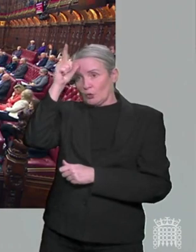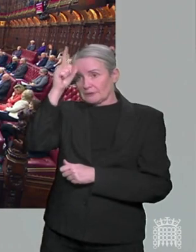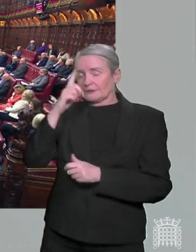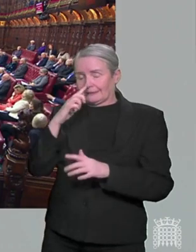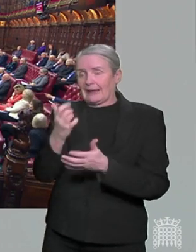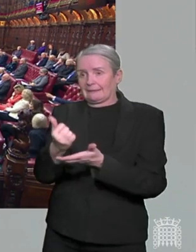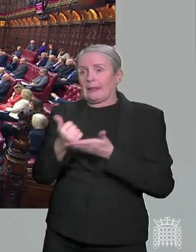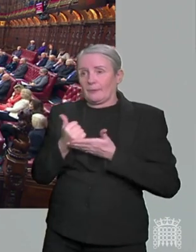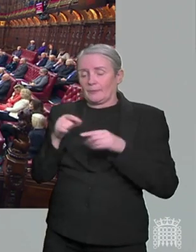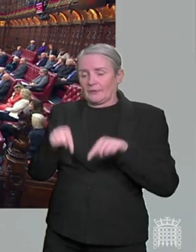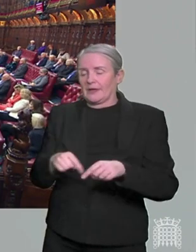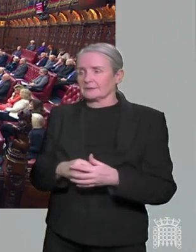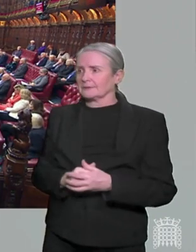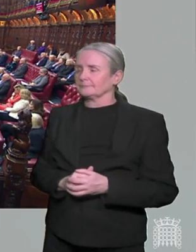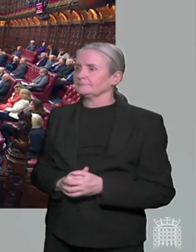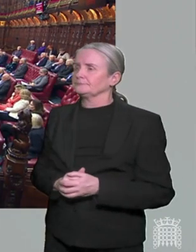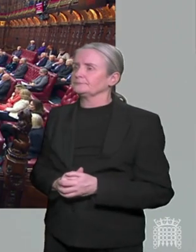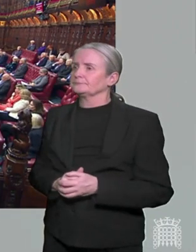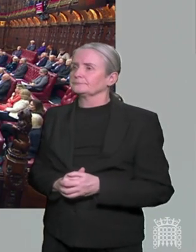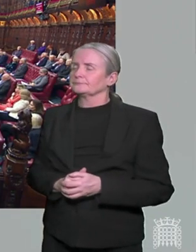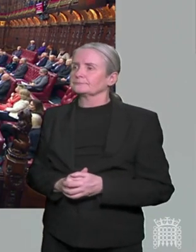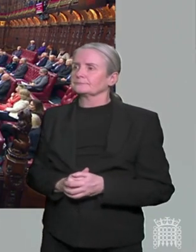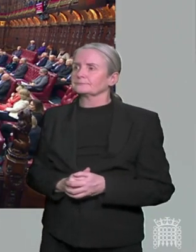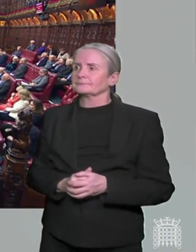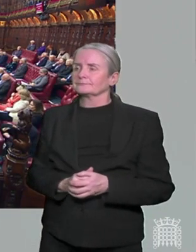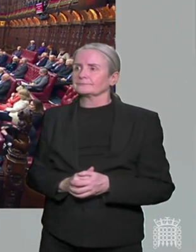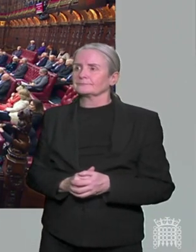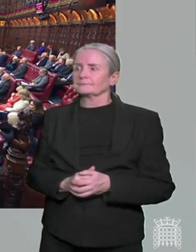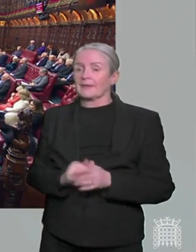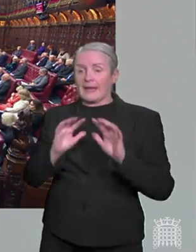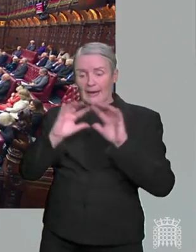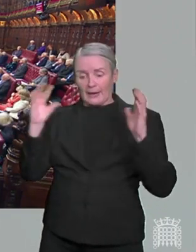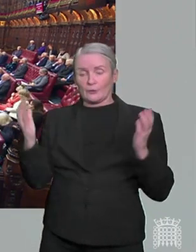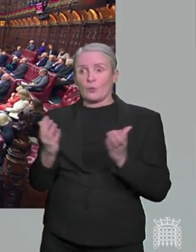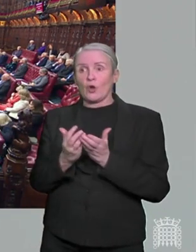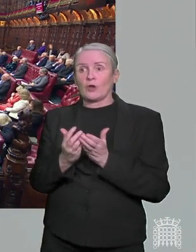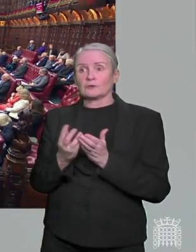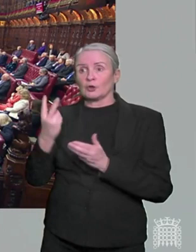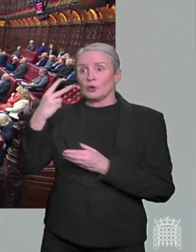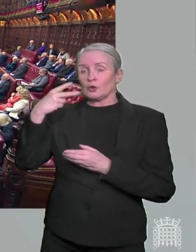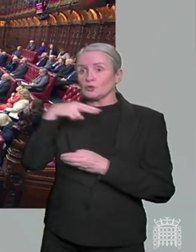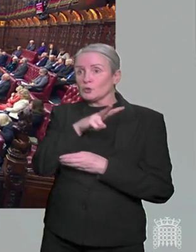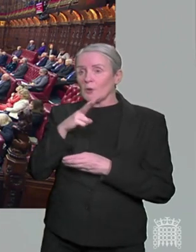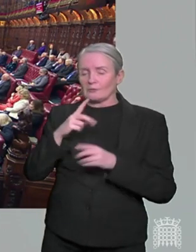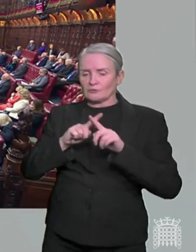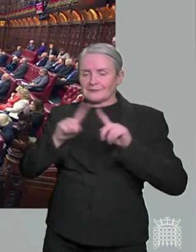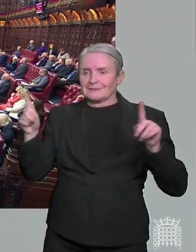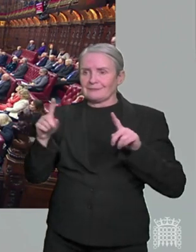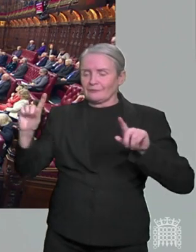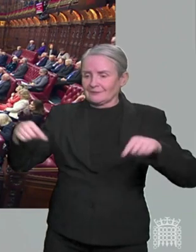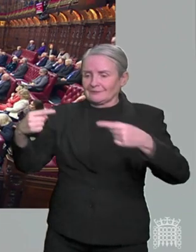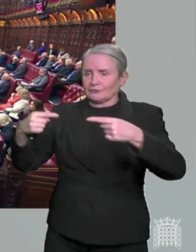200 land, my lords, 200 land-based conflicts in the world, 500,000 dead in Syria, the world's biggest